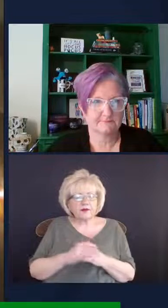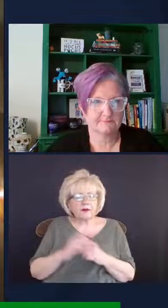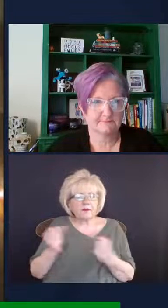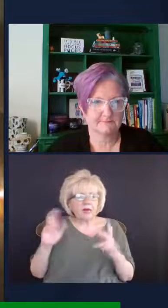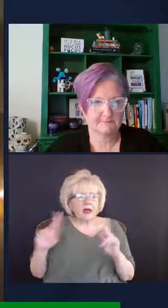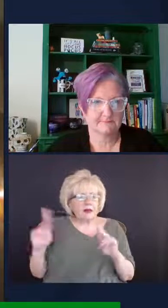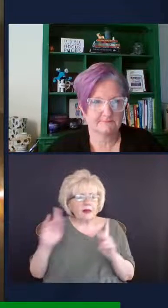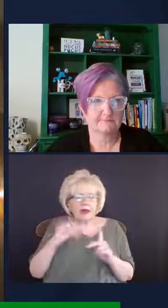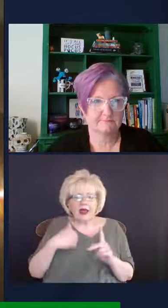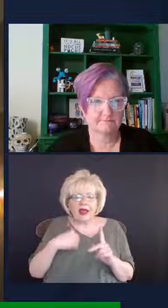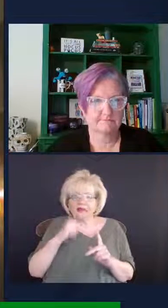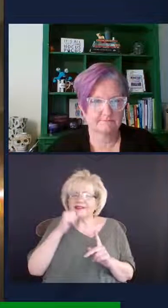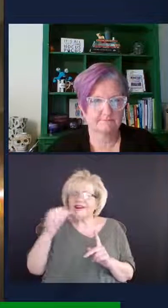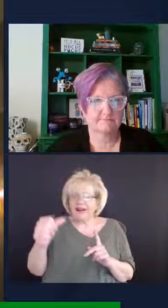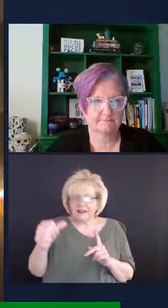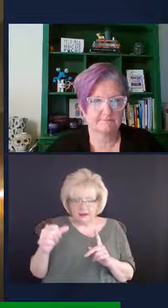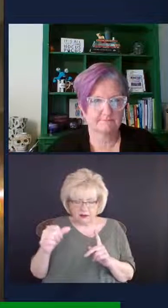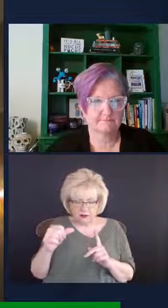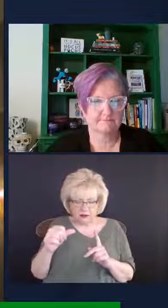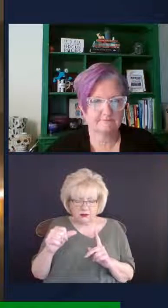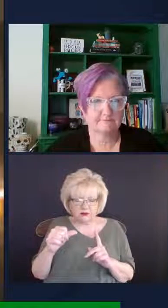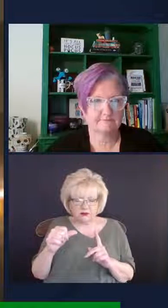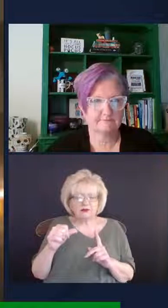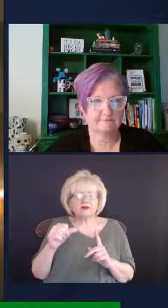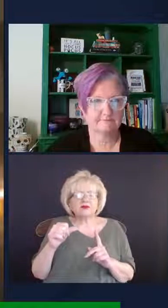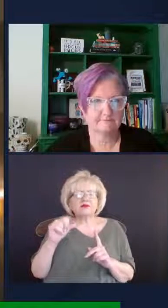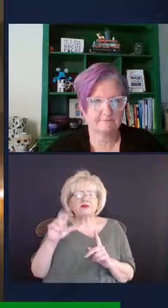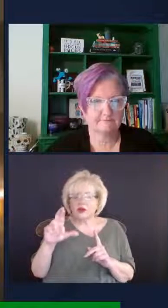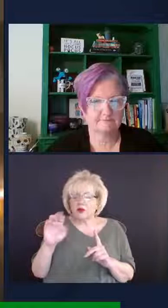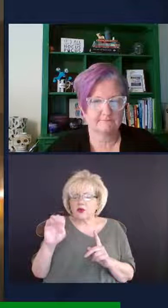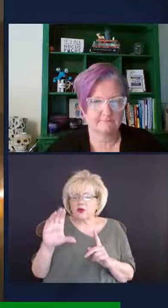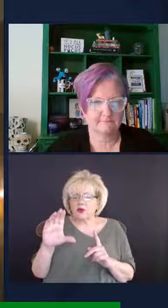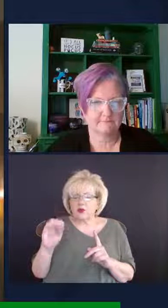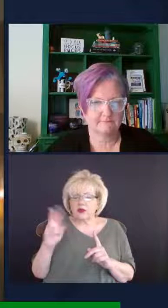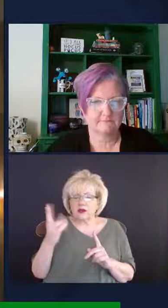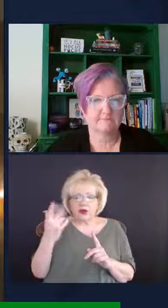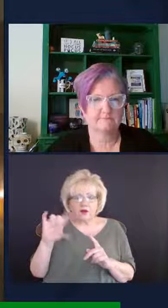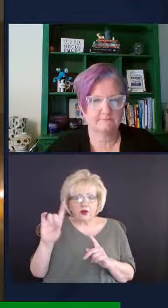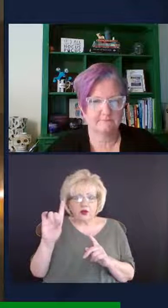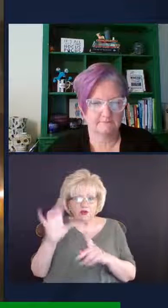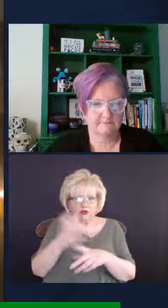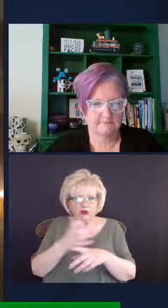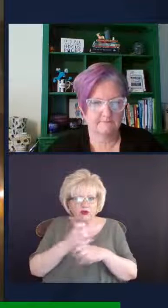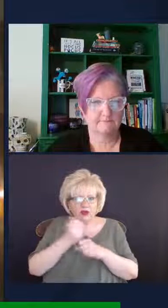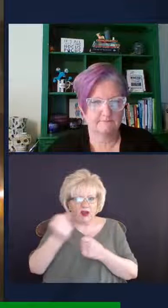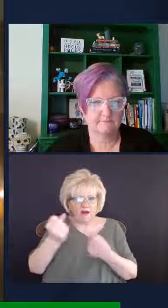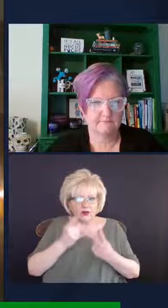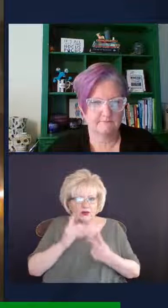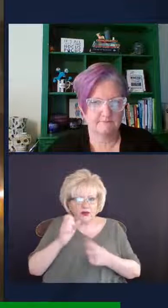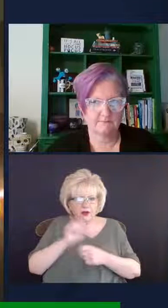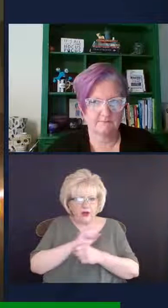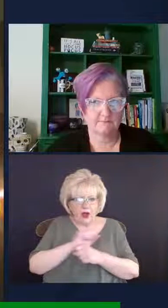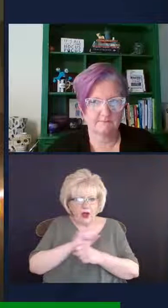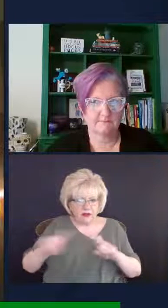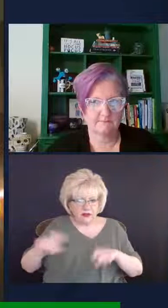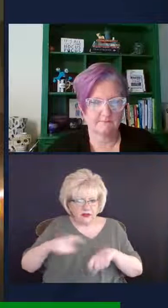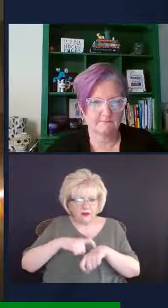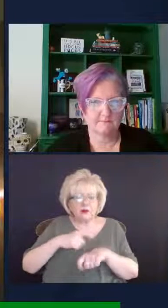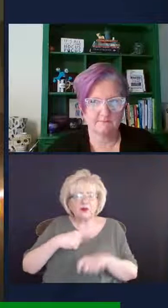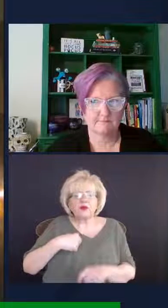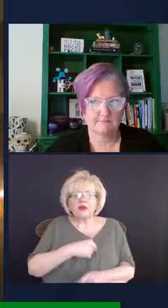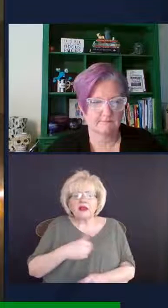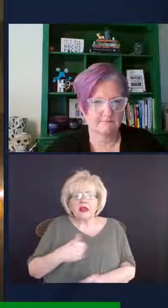not recovered um, their jobs from the beginning of the pandemic. Simultaneously, we